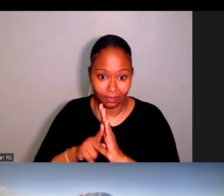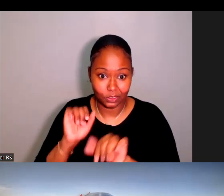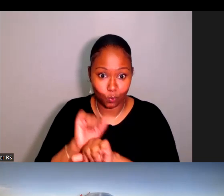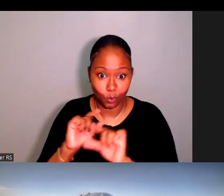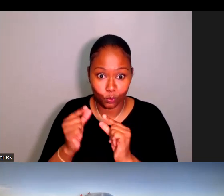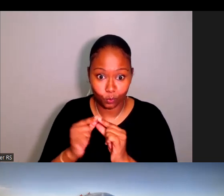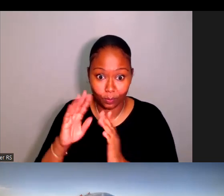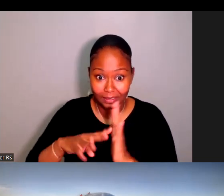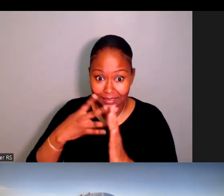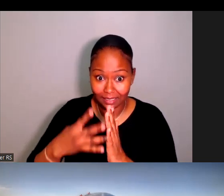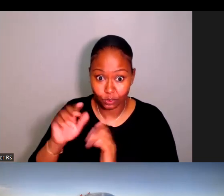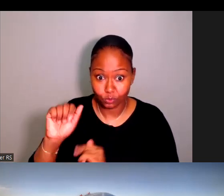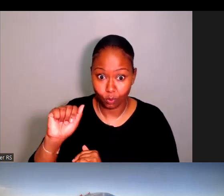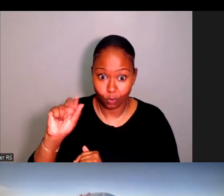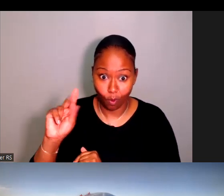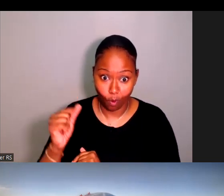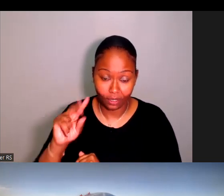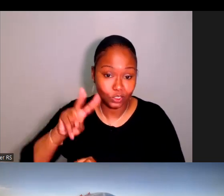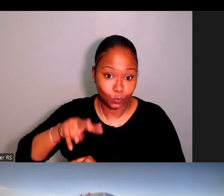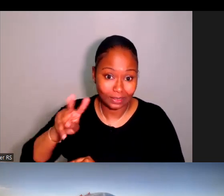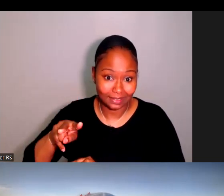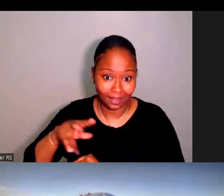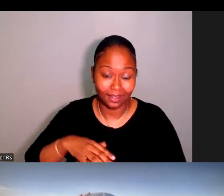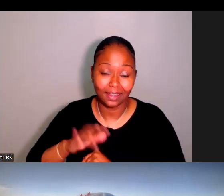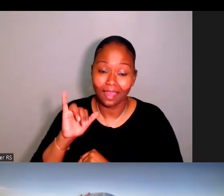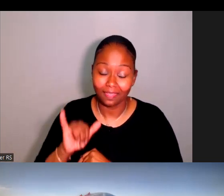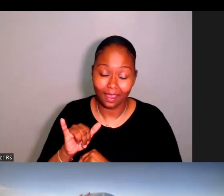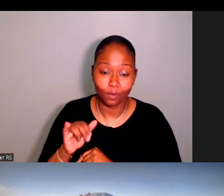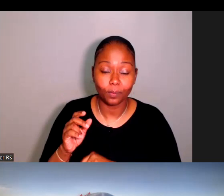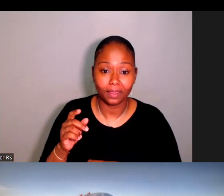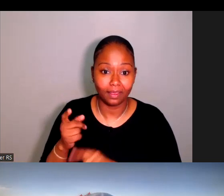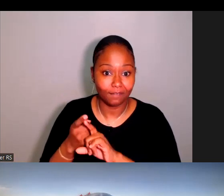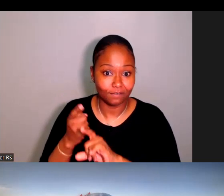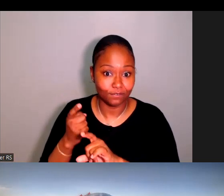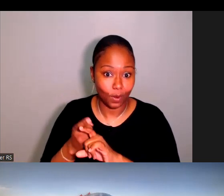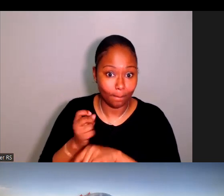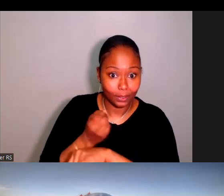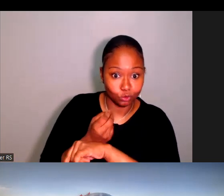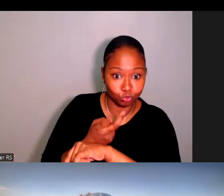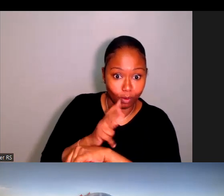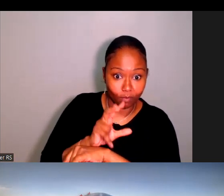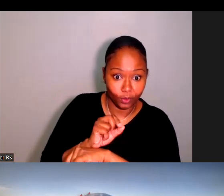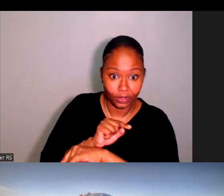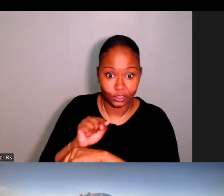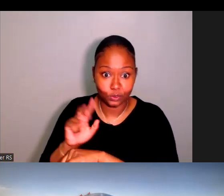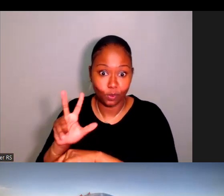August 22nd, and that will be from 12:30 to 3:30.